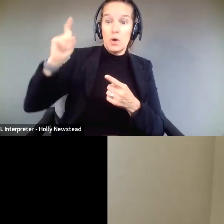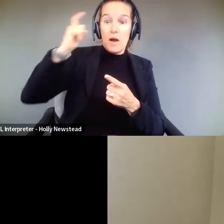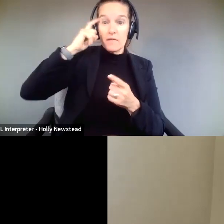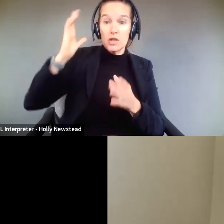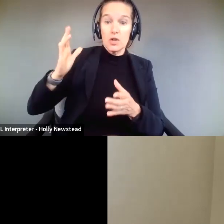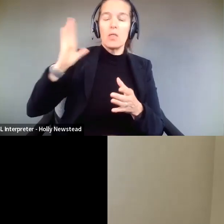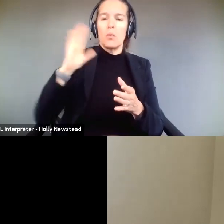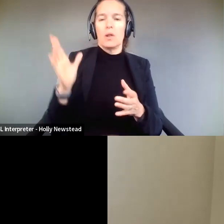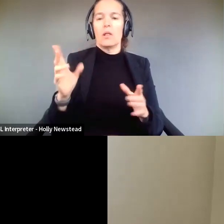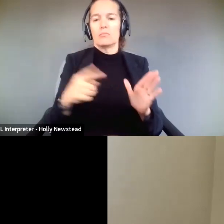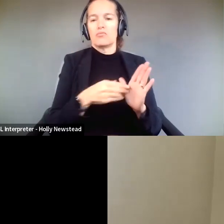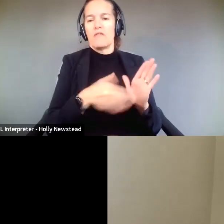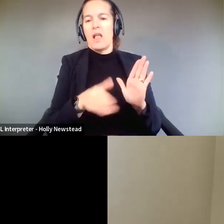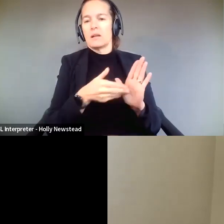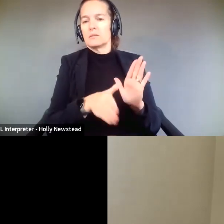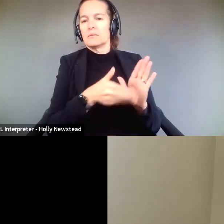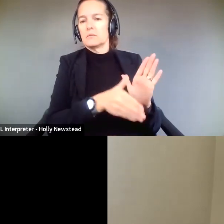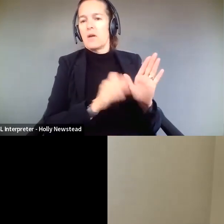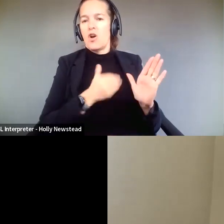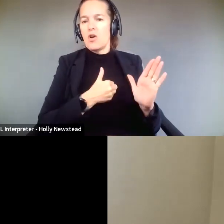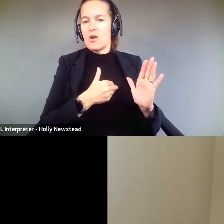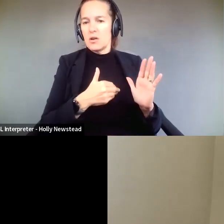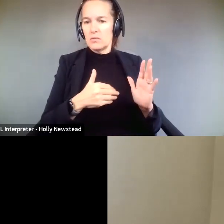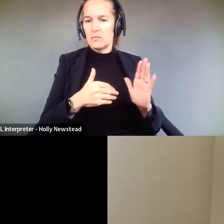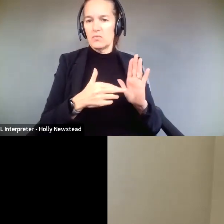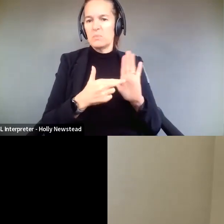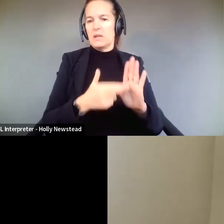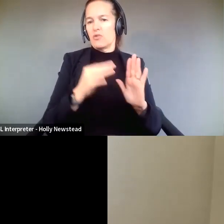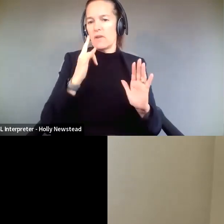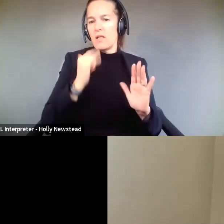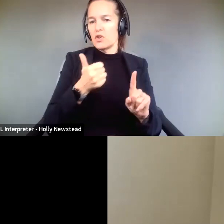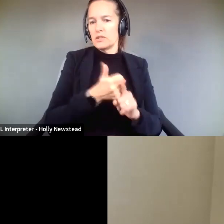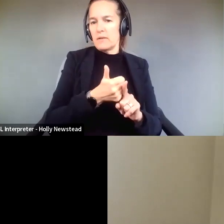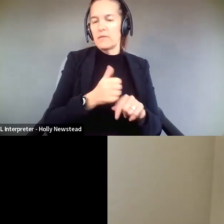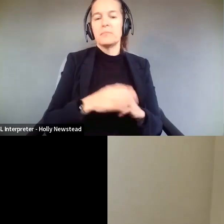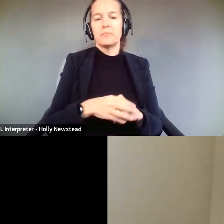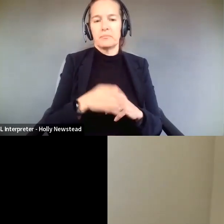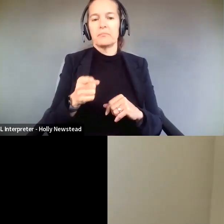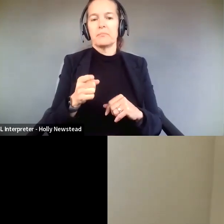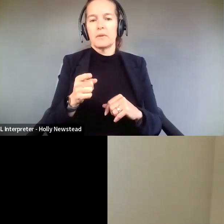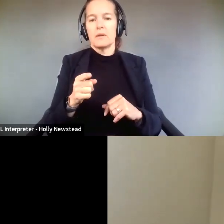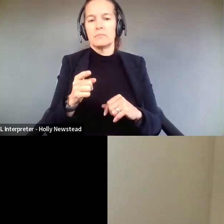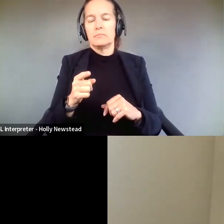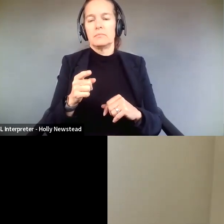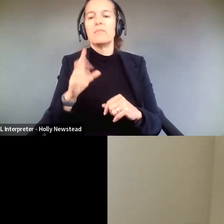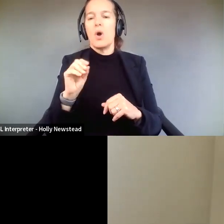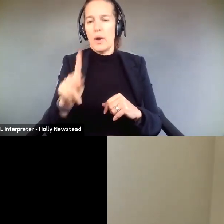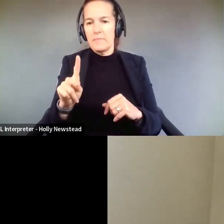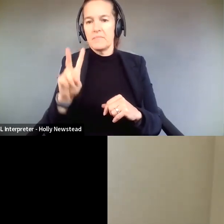will balance out our representation for California itself. Okay, the second and